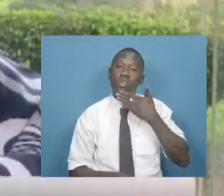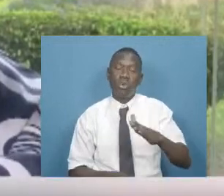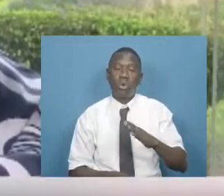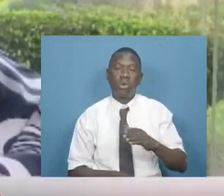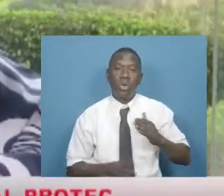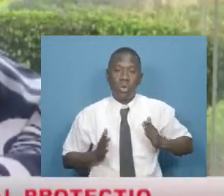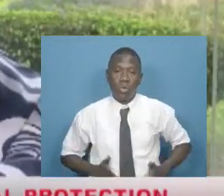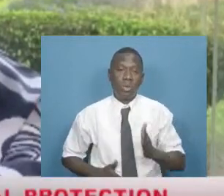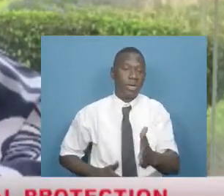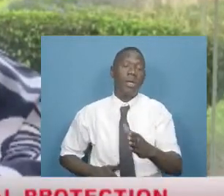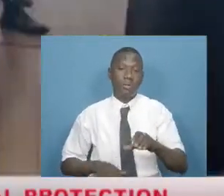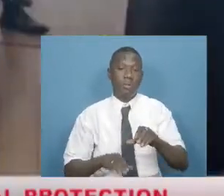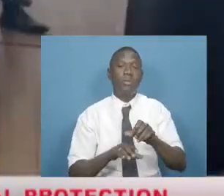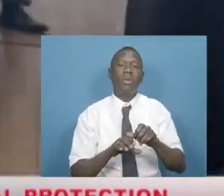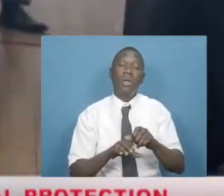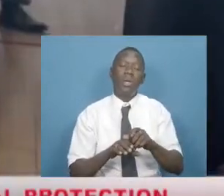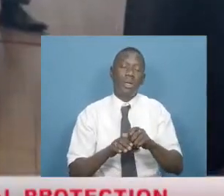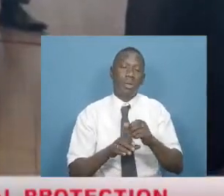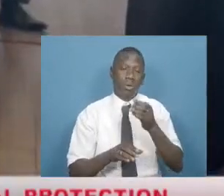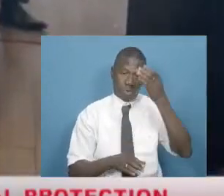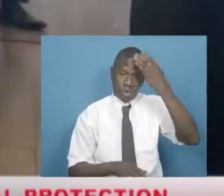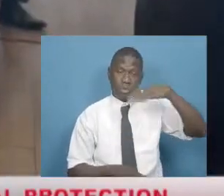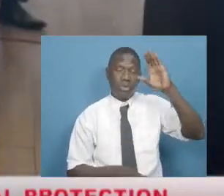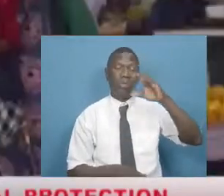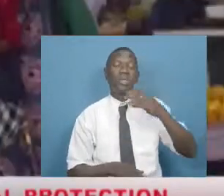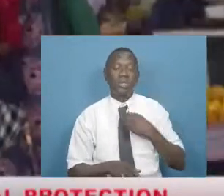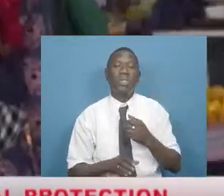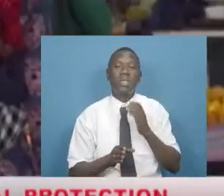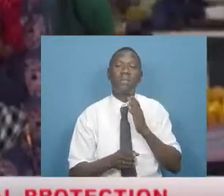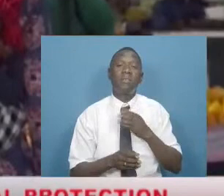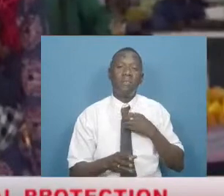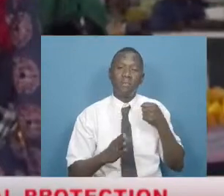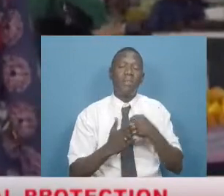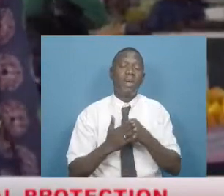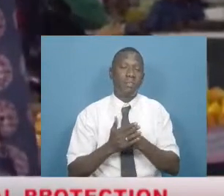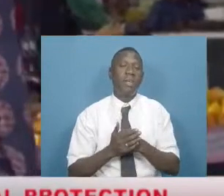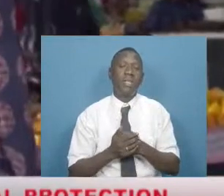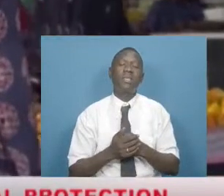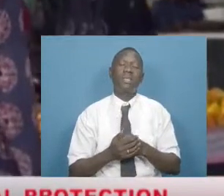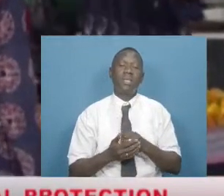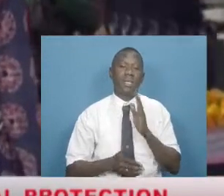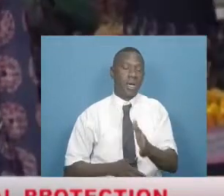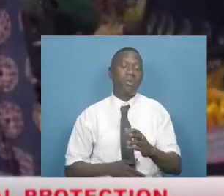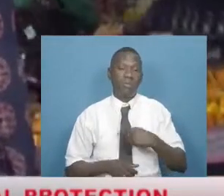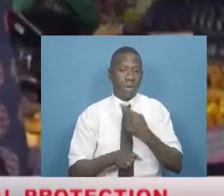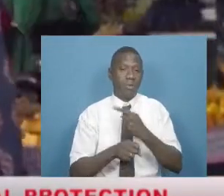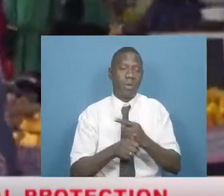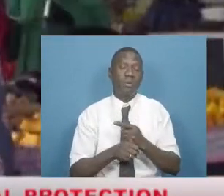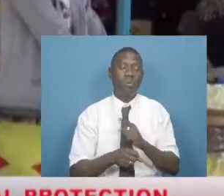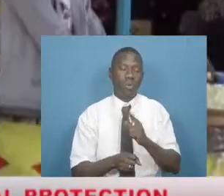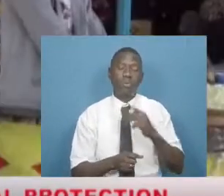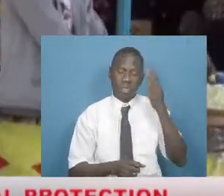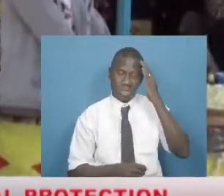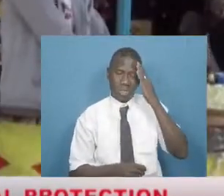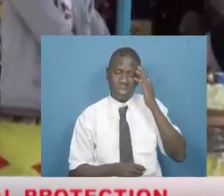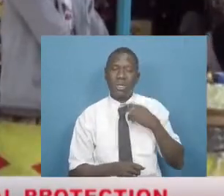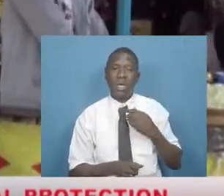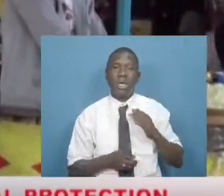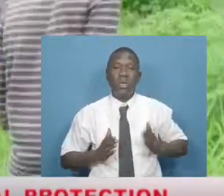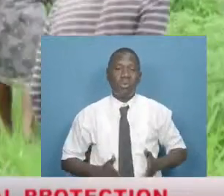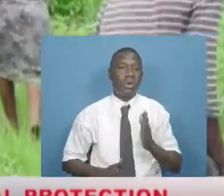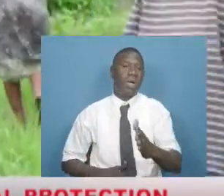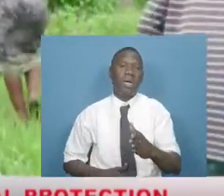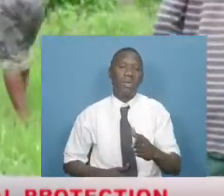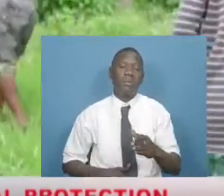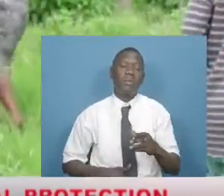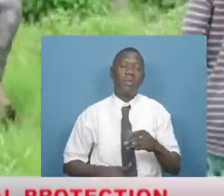by an Act of Parliament to safeguard rights of Gambians. One might wonder what the relationship between the Human Rights Commission of the Gambia